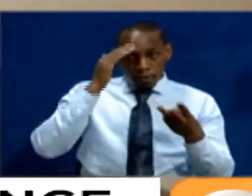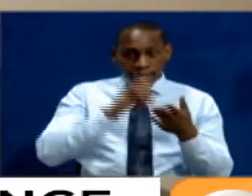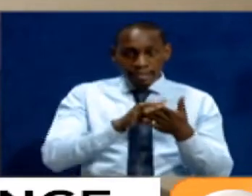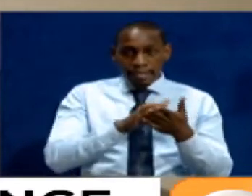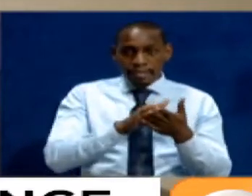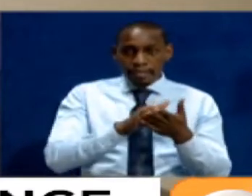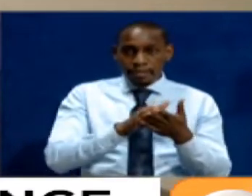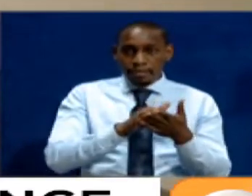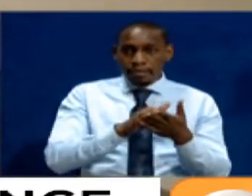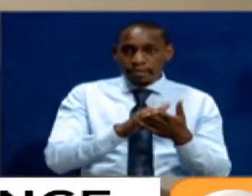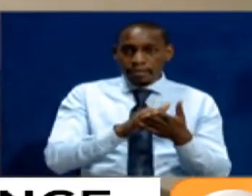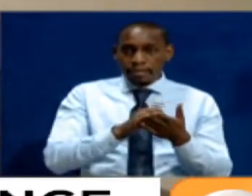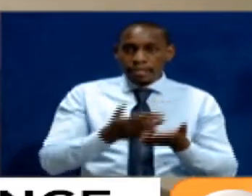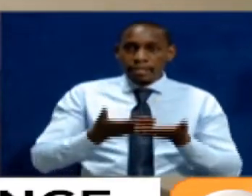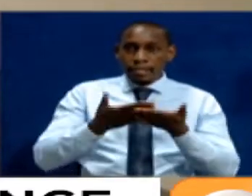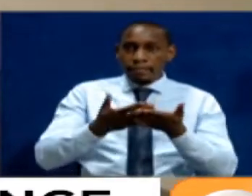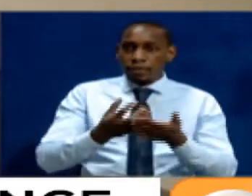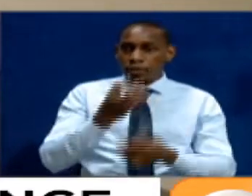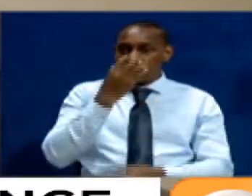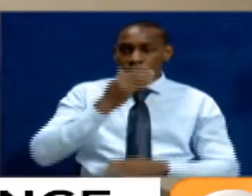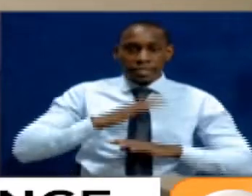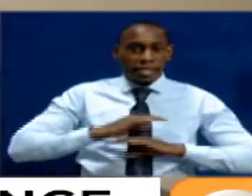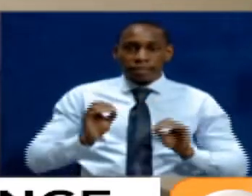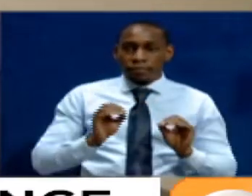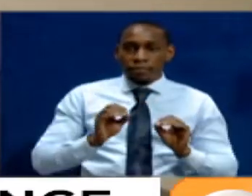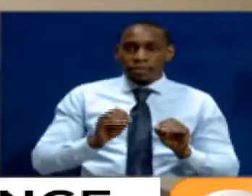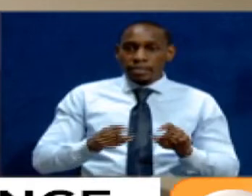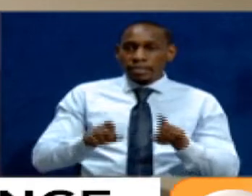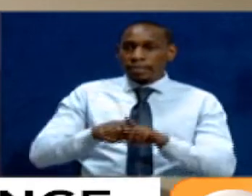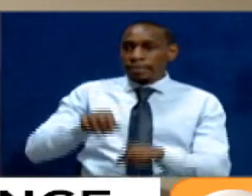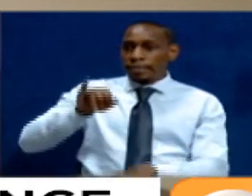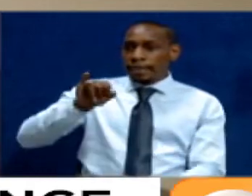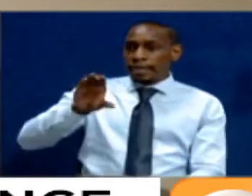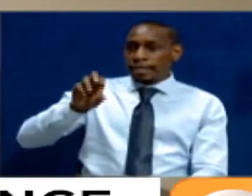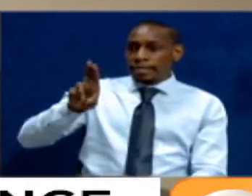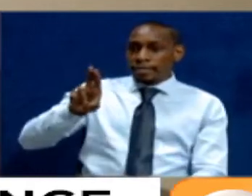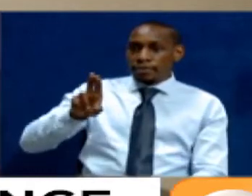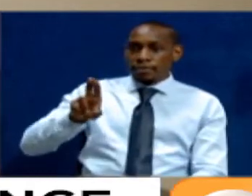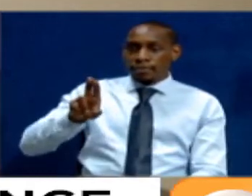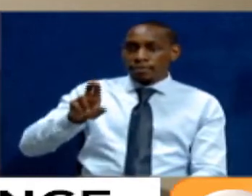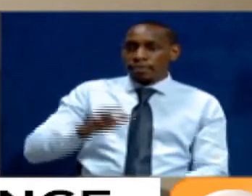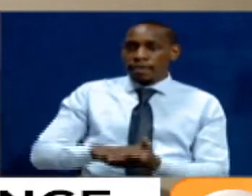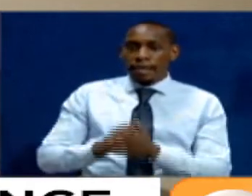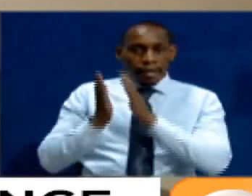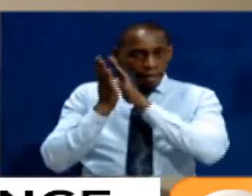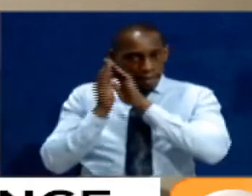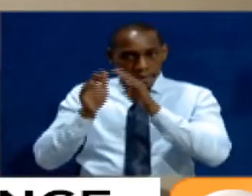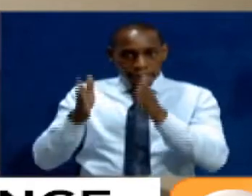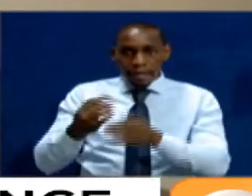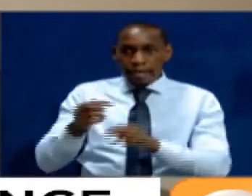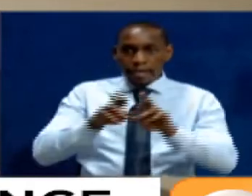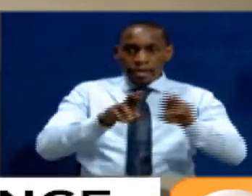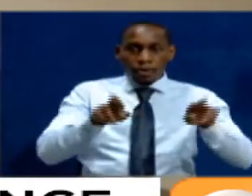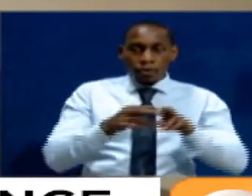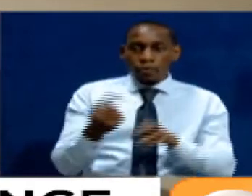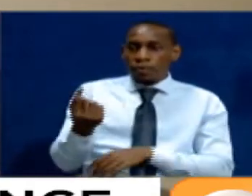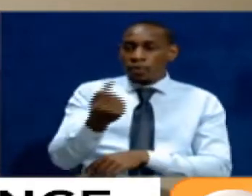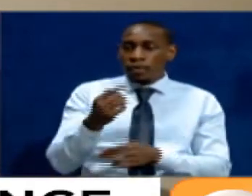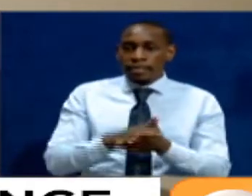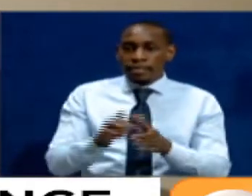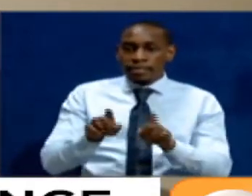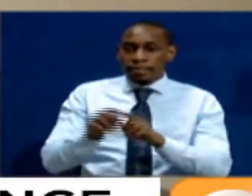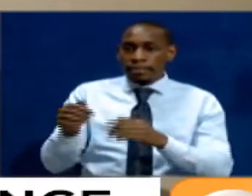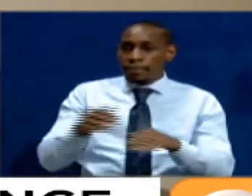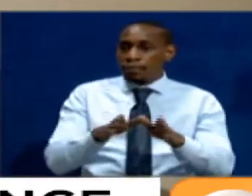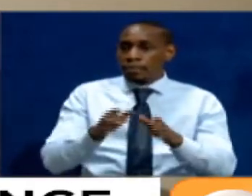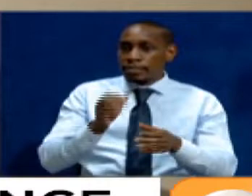just availing oxygen is not enough, that an ICU is not just a bed and a room. Those